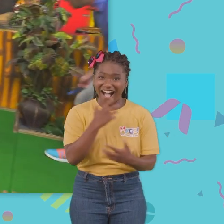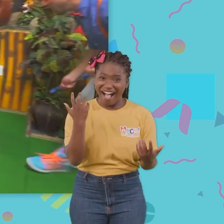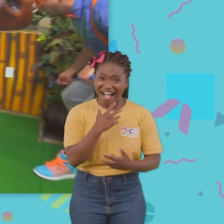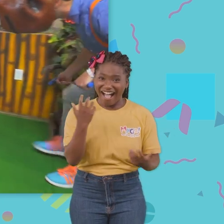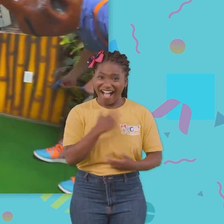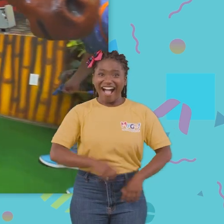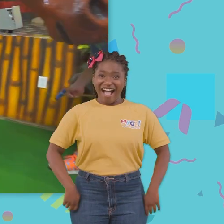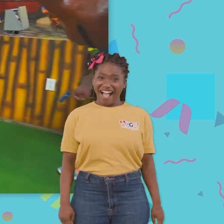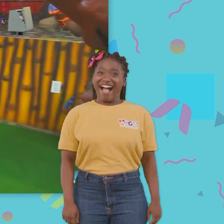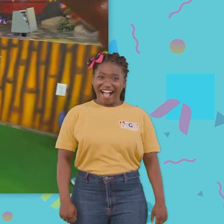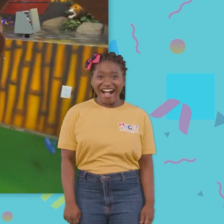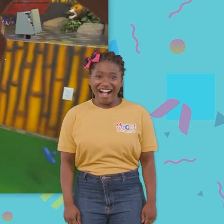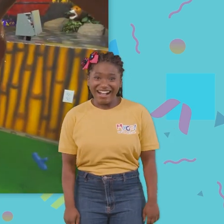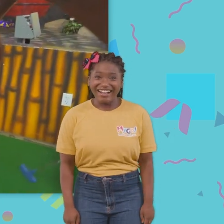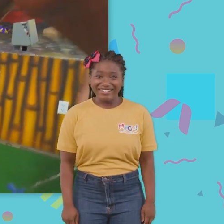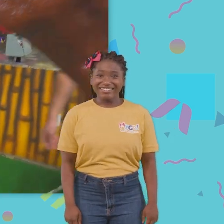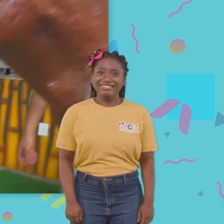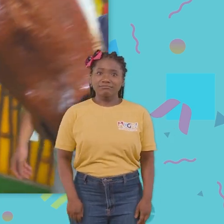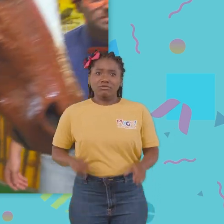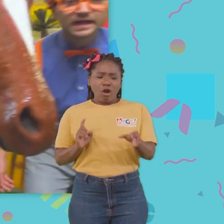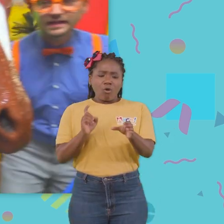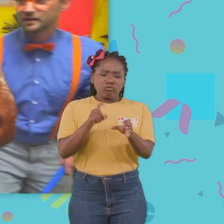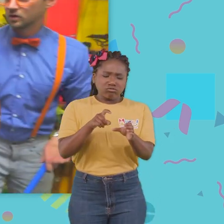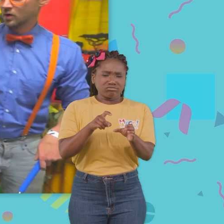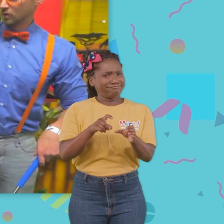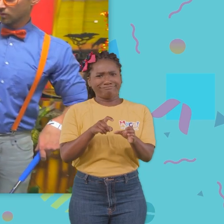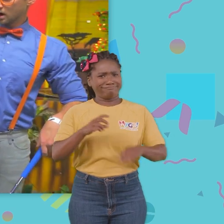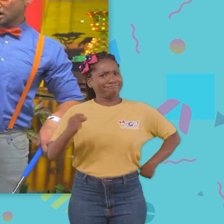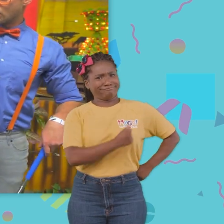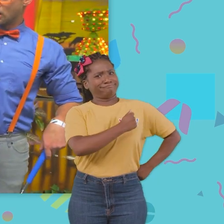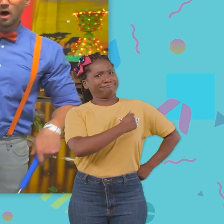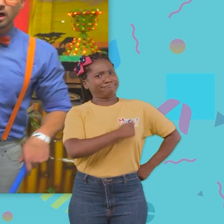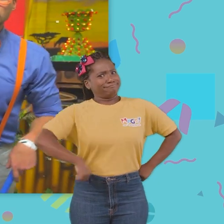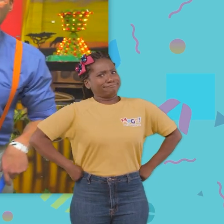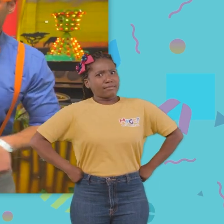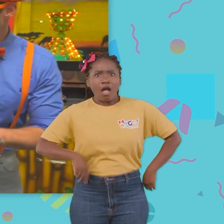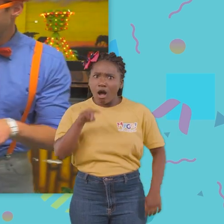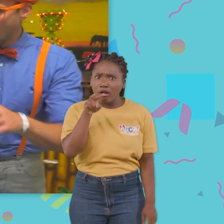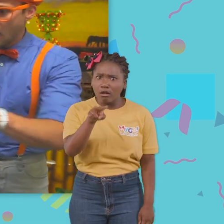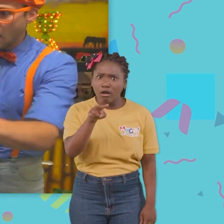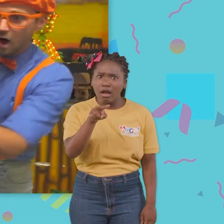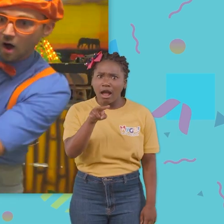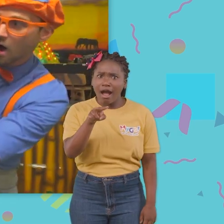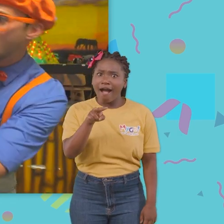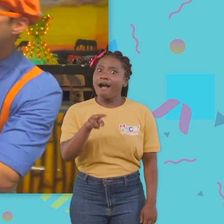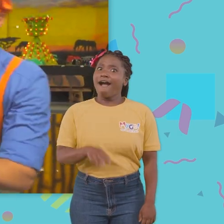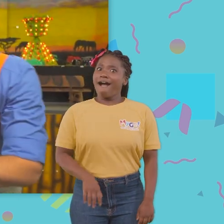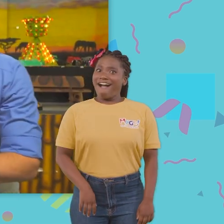Whoa! Oh, I almost made it. Whoa! Look!